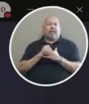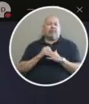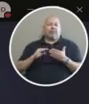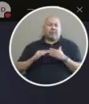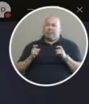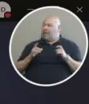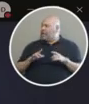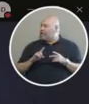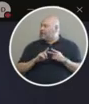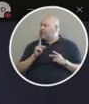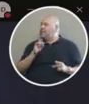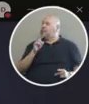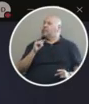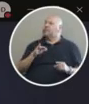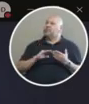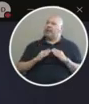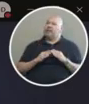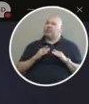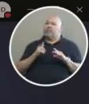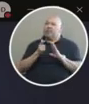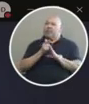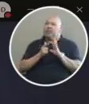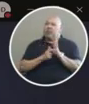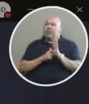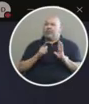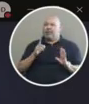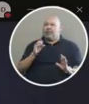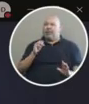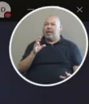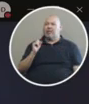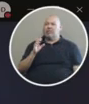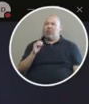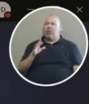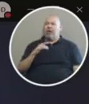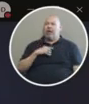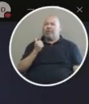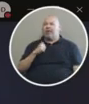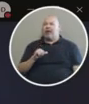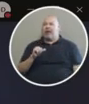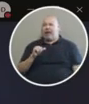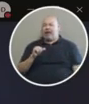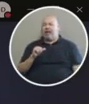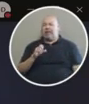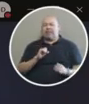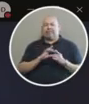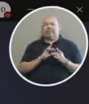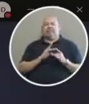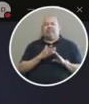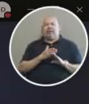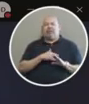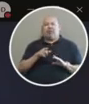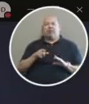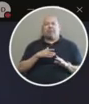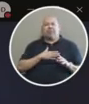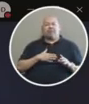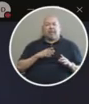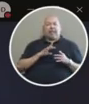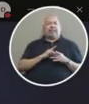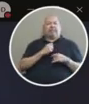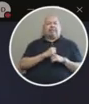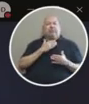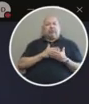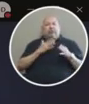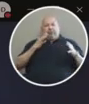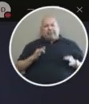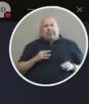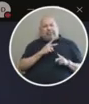manager, deputy city manager, and city attorney offices. So as others have testified, please make the prudent